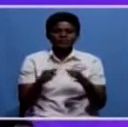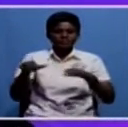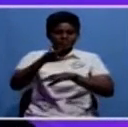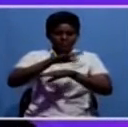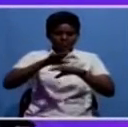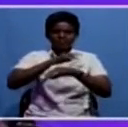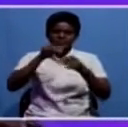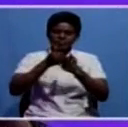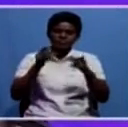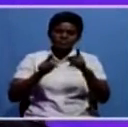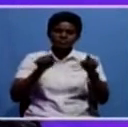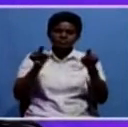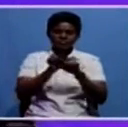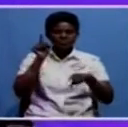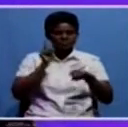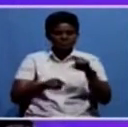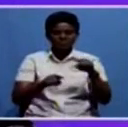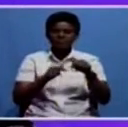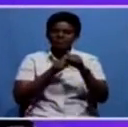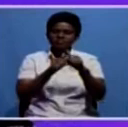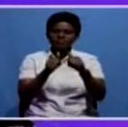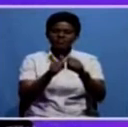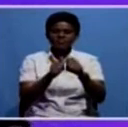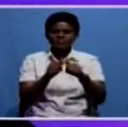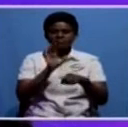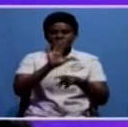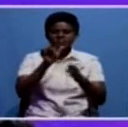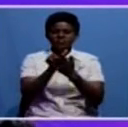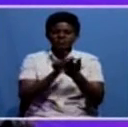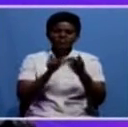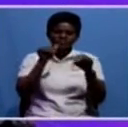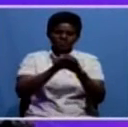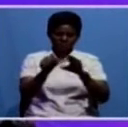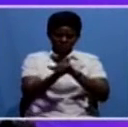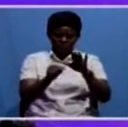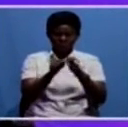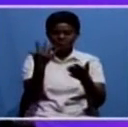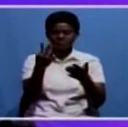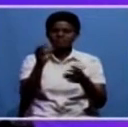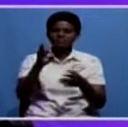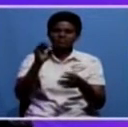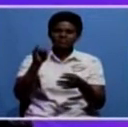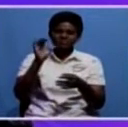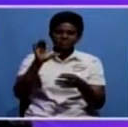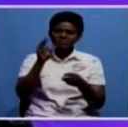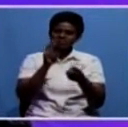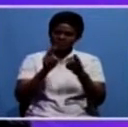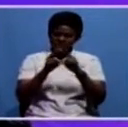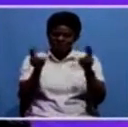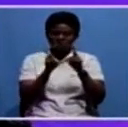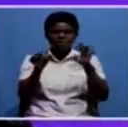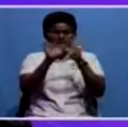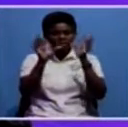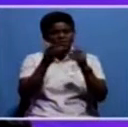above everybody and cannot follow its own law, including Section 5 of the FIC, which is very clear that let